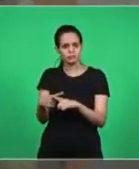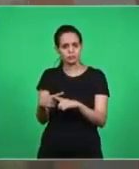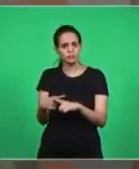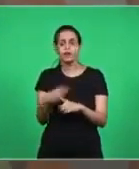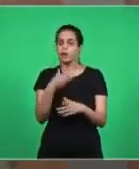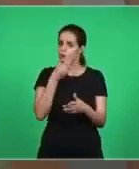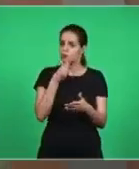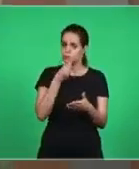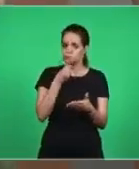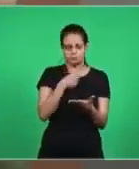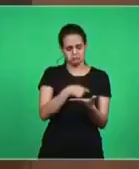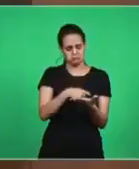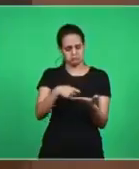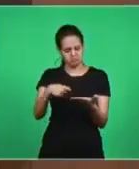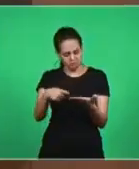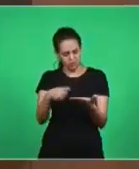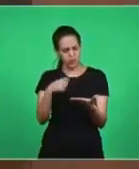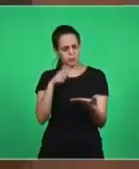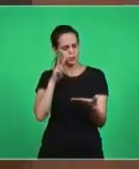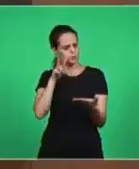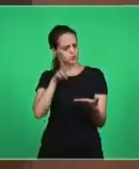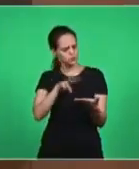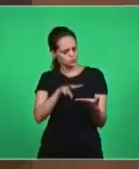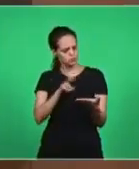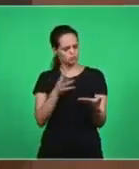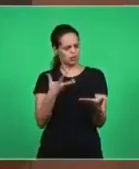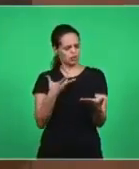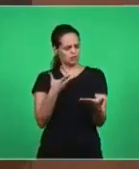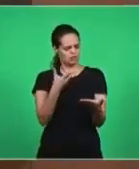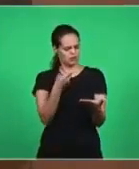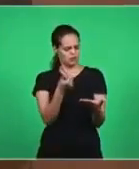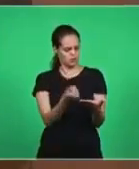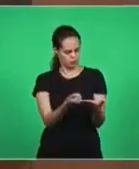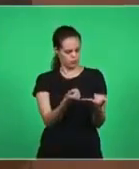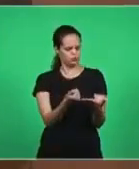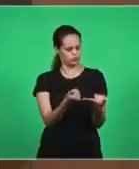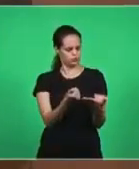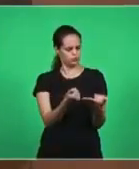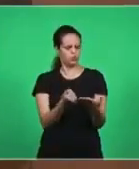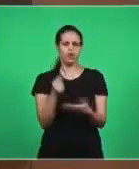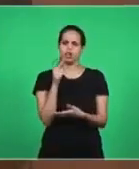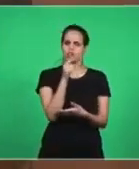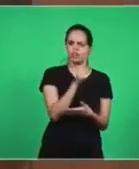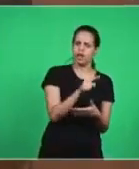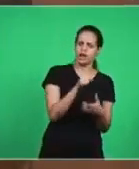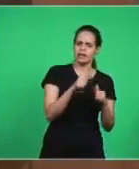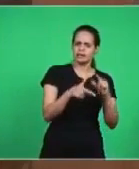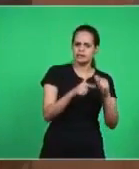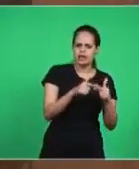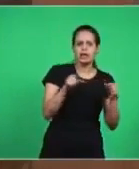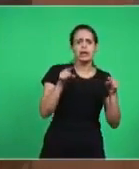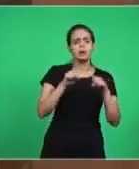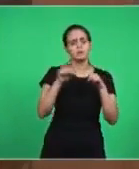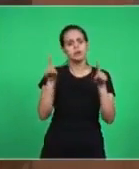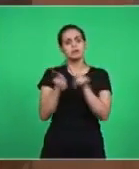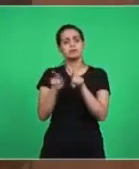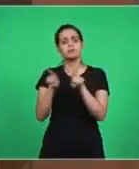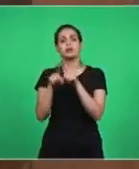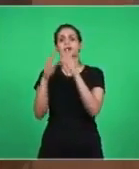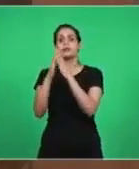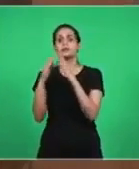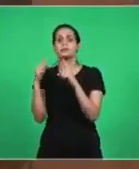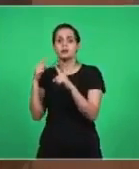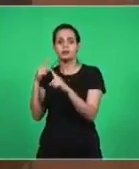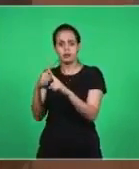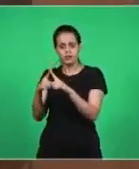he pointed out an aspect that I thought was worthy of an oath. It was play in Zion, plays for the church, and plays